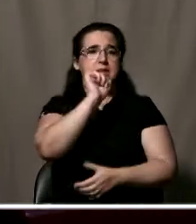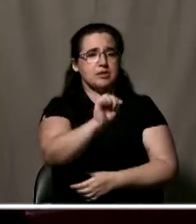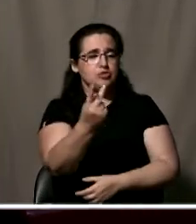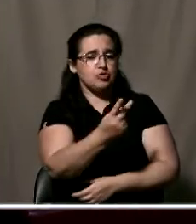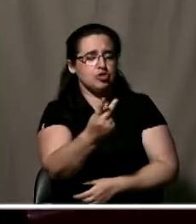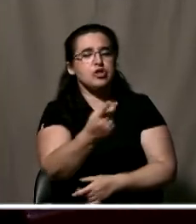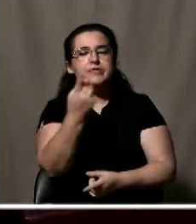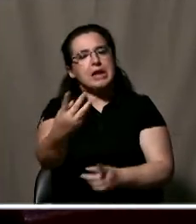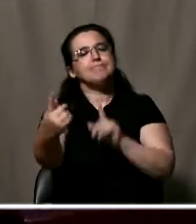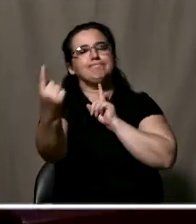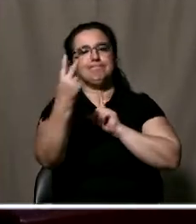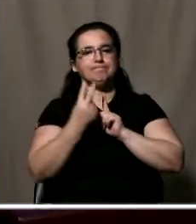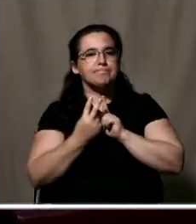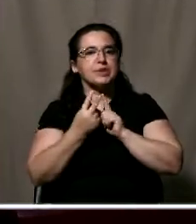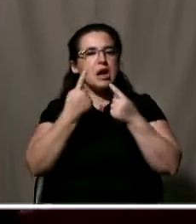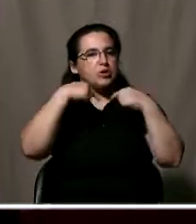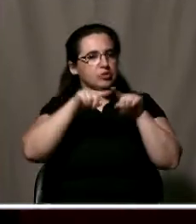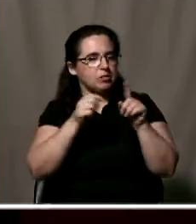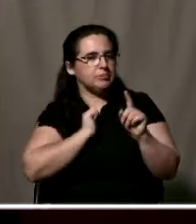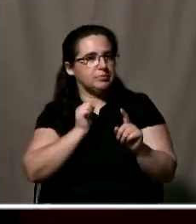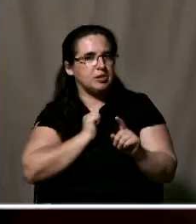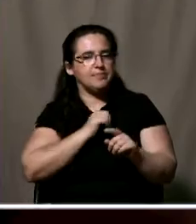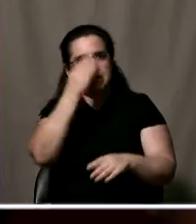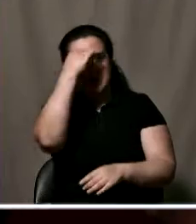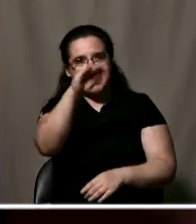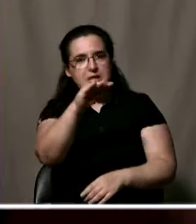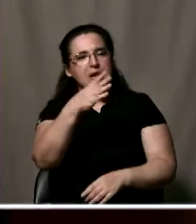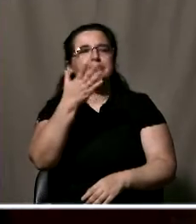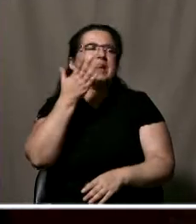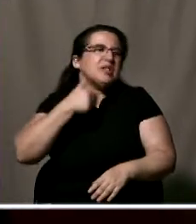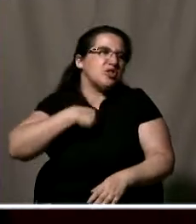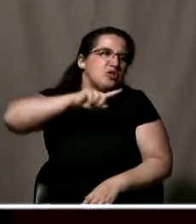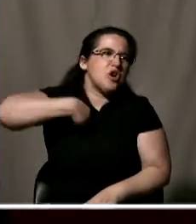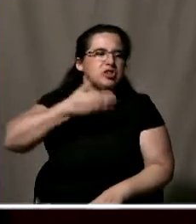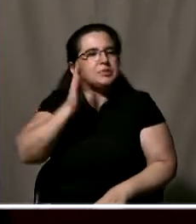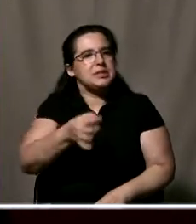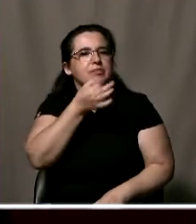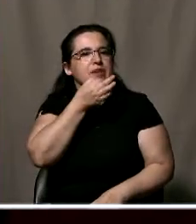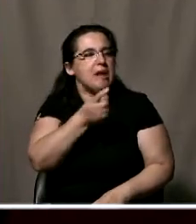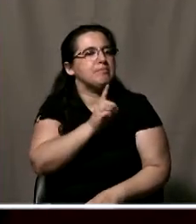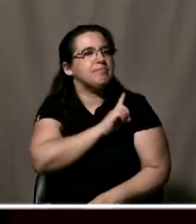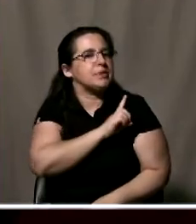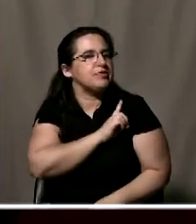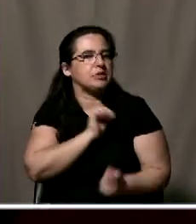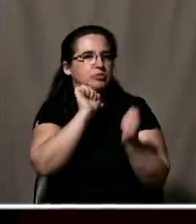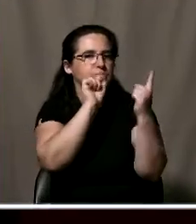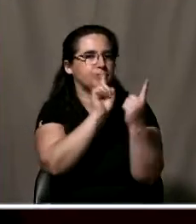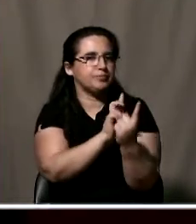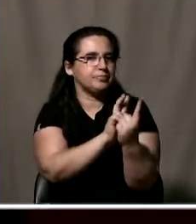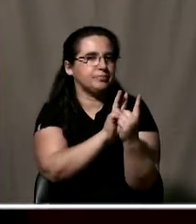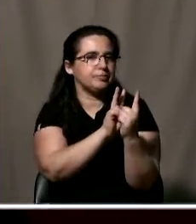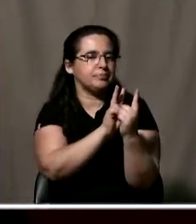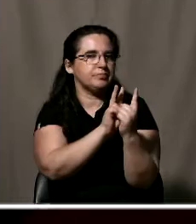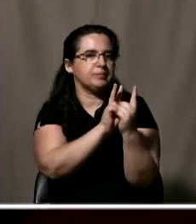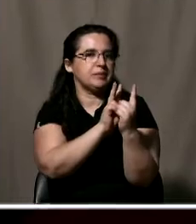antes das reuniões They começarem. Said, pastor, Eles disseram, pastor, can we talk to you privately? Podemos falar em particular? And they said, we need to tell you something before